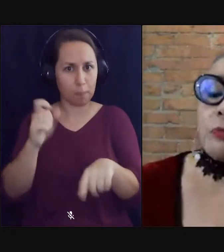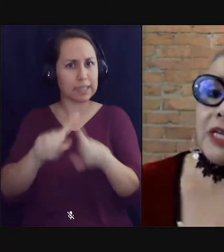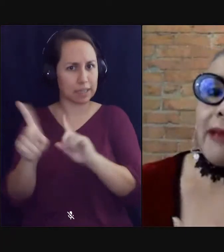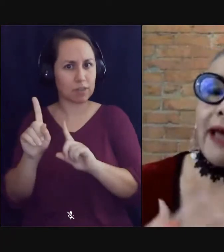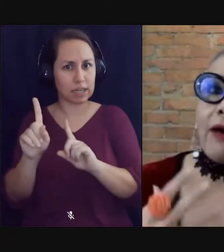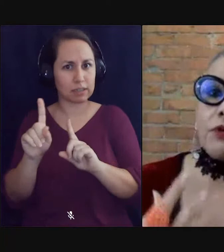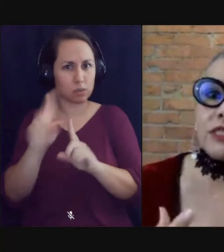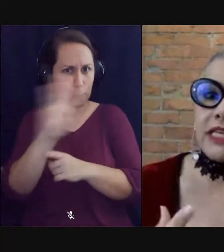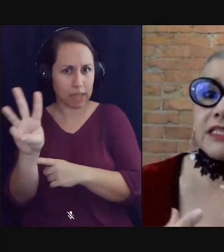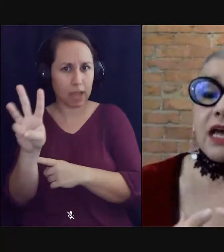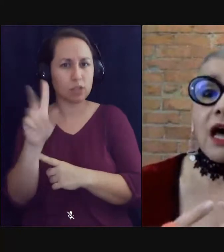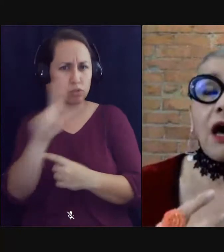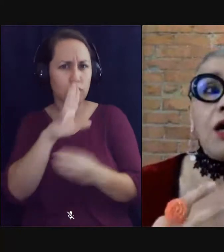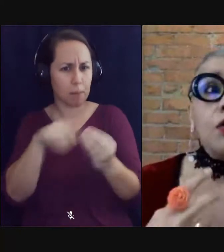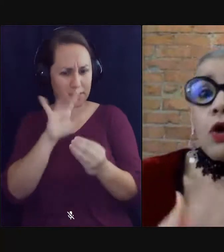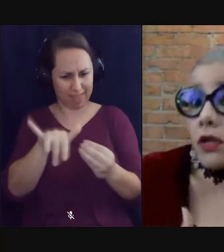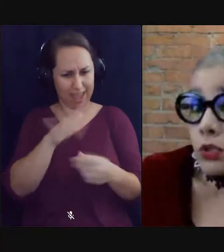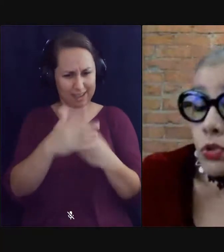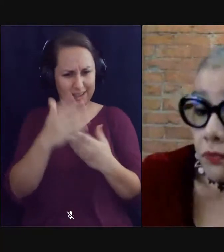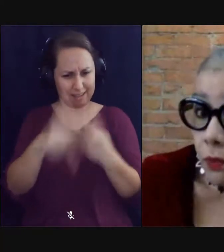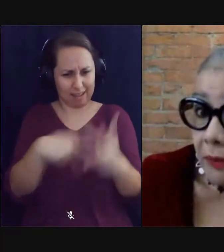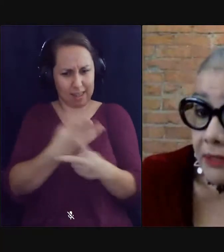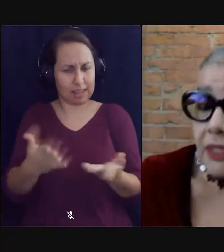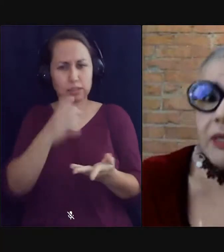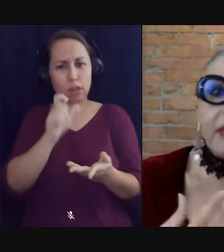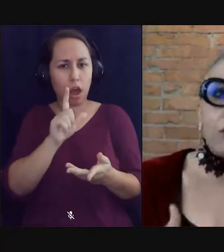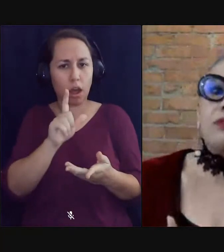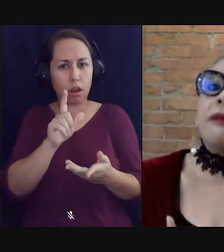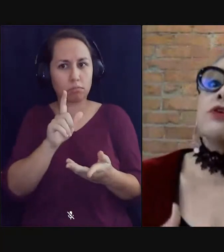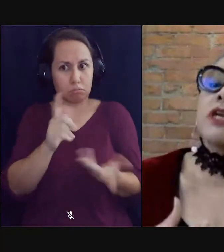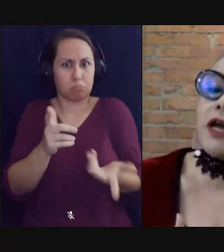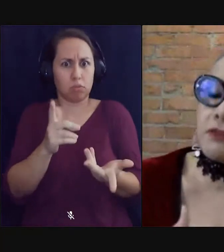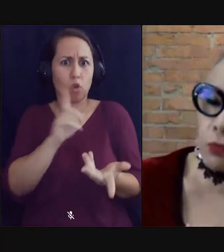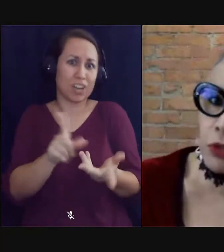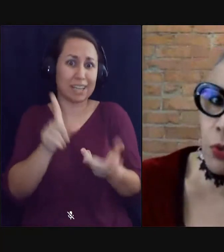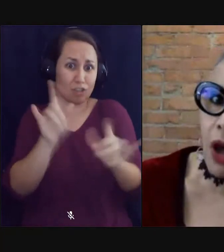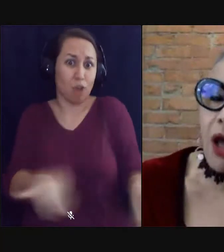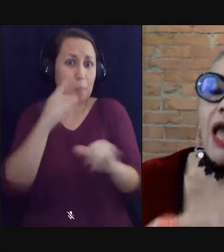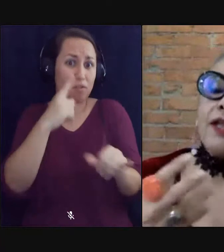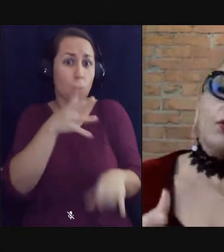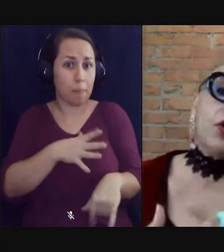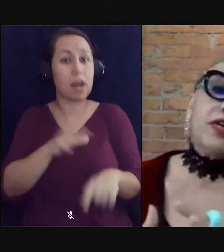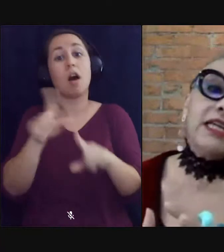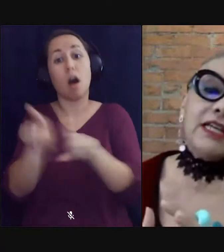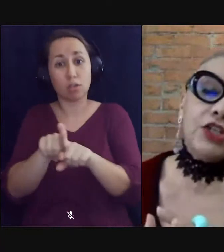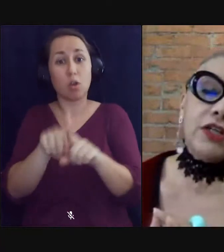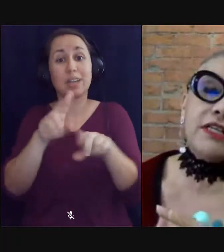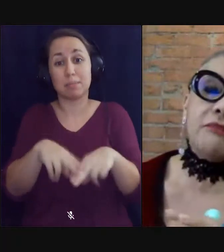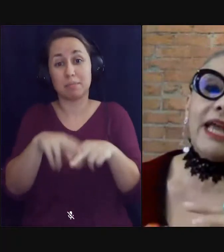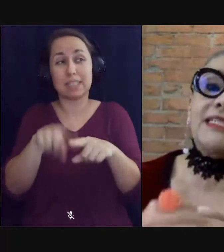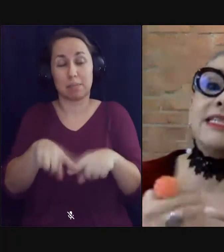And you speak about how those things are not unusual for women, but it also depends on the kind of woman you are. And your journey